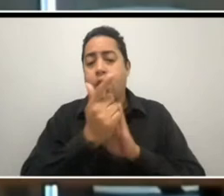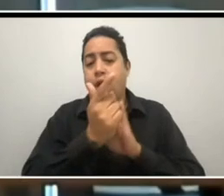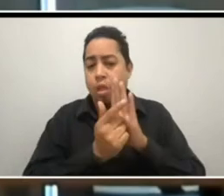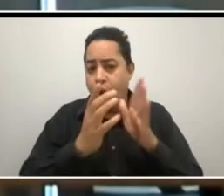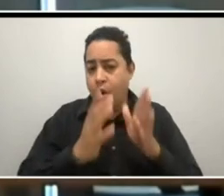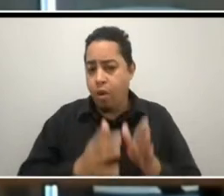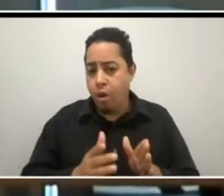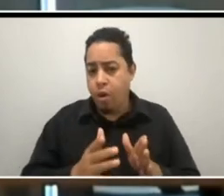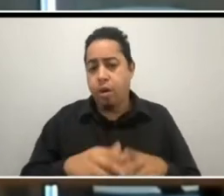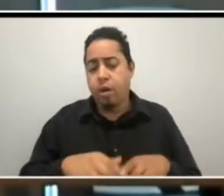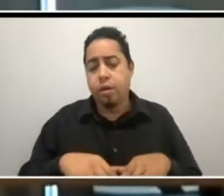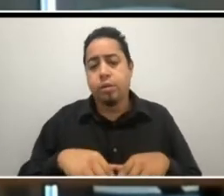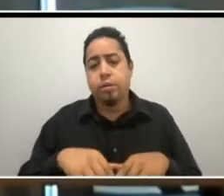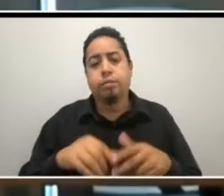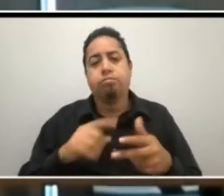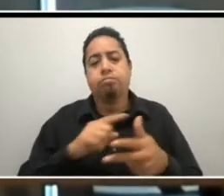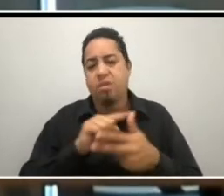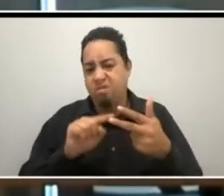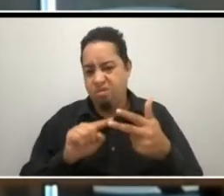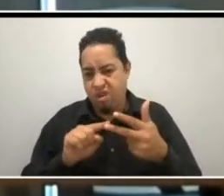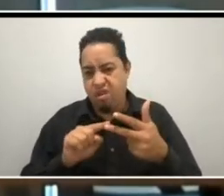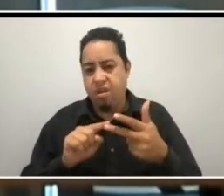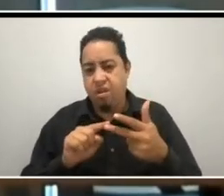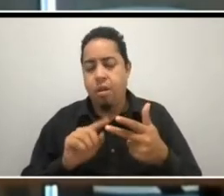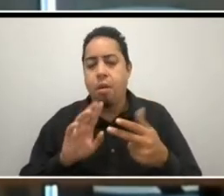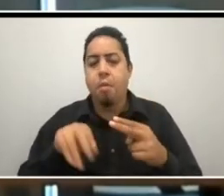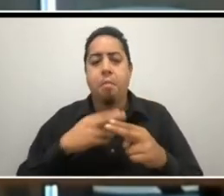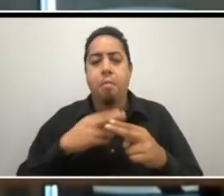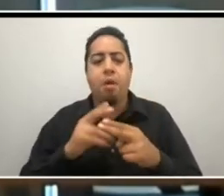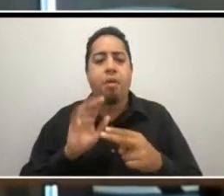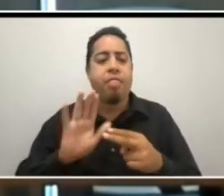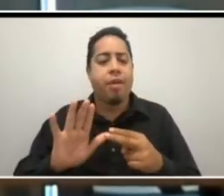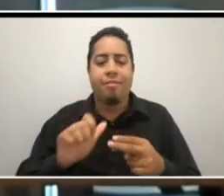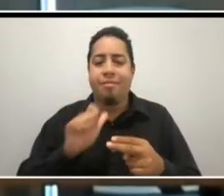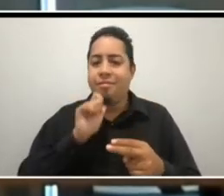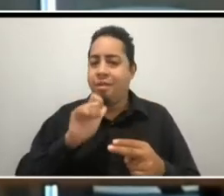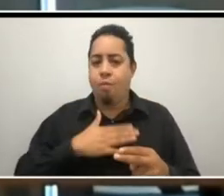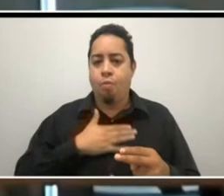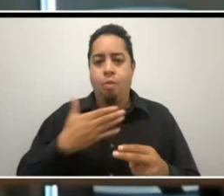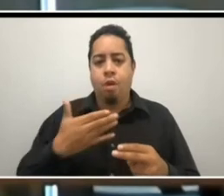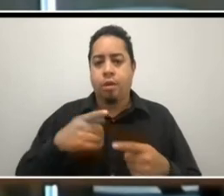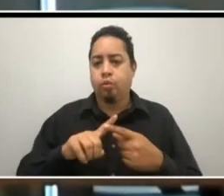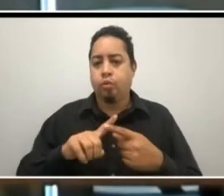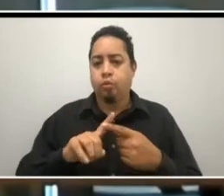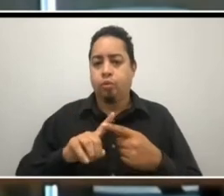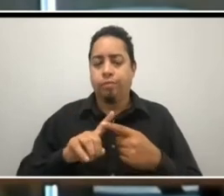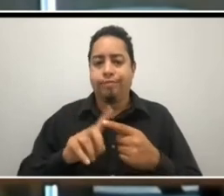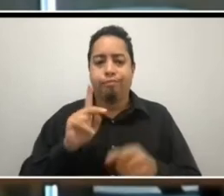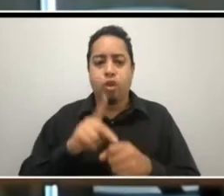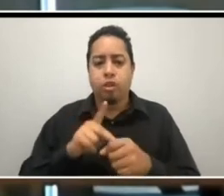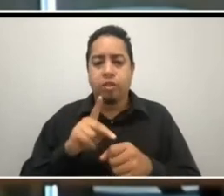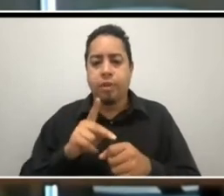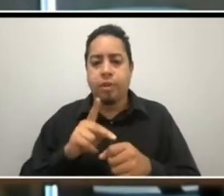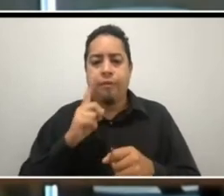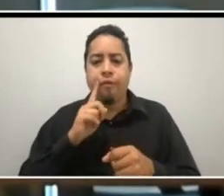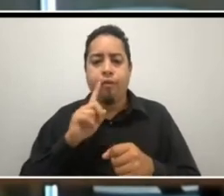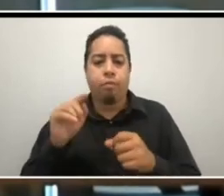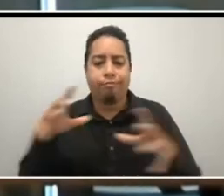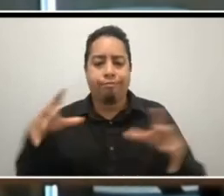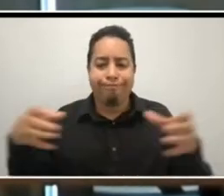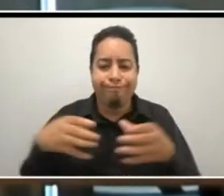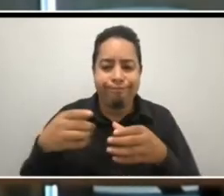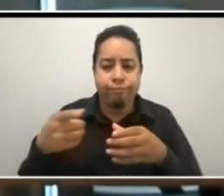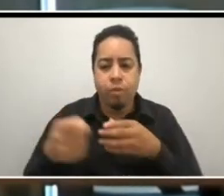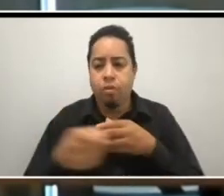Clark, Matt Morgan, and Josh Finley, about their unwillingness to participate in the convening of these electors, how